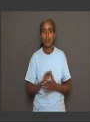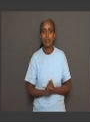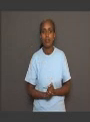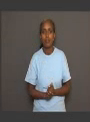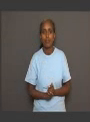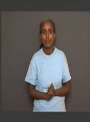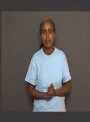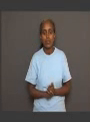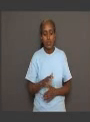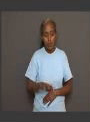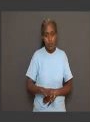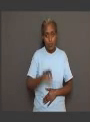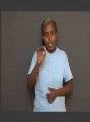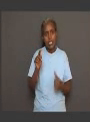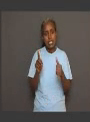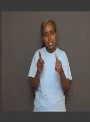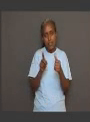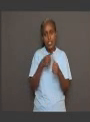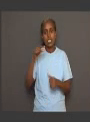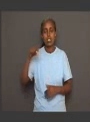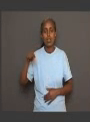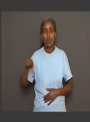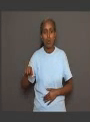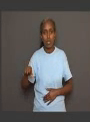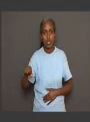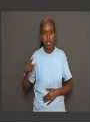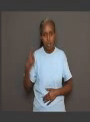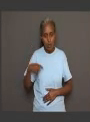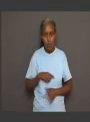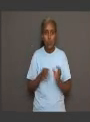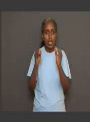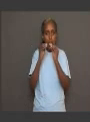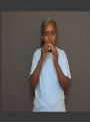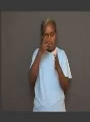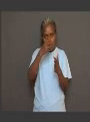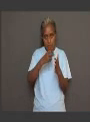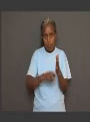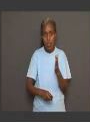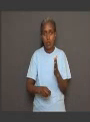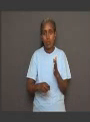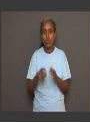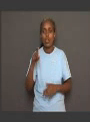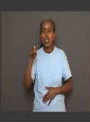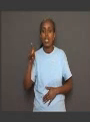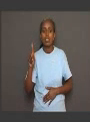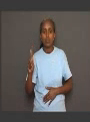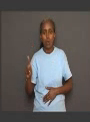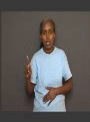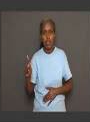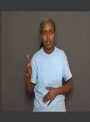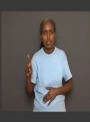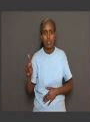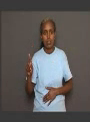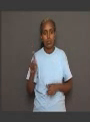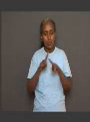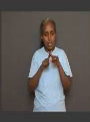1.5. To find the first quartile, we add the value of x1 to